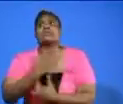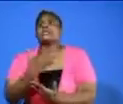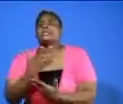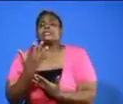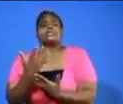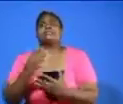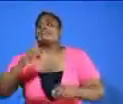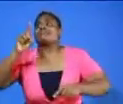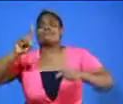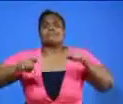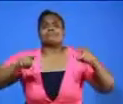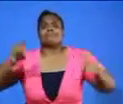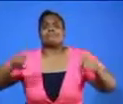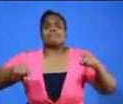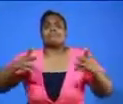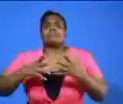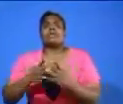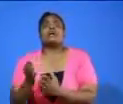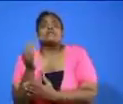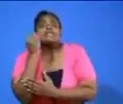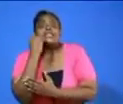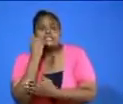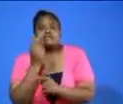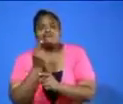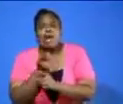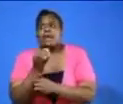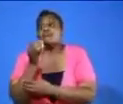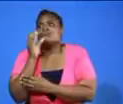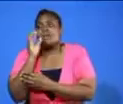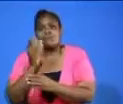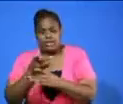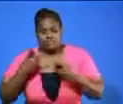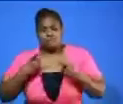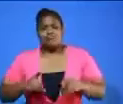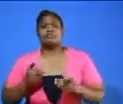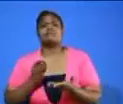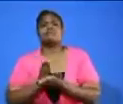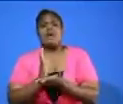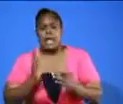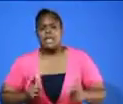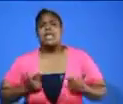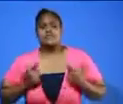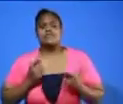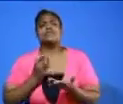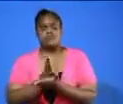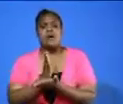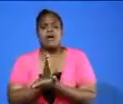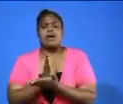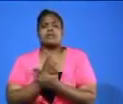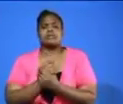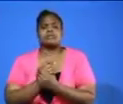wide range rafter of eating right and drinking right and dressing right and living right.